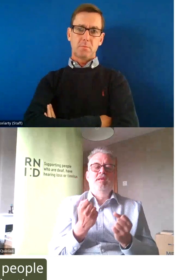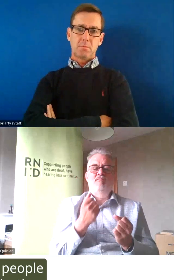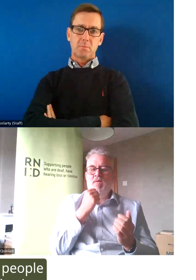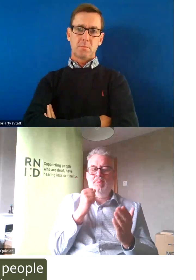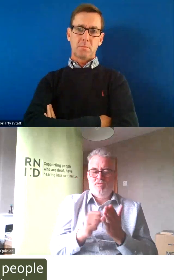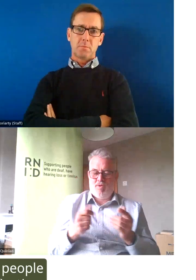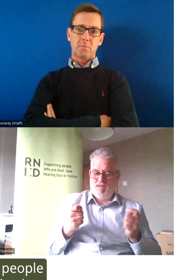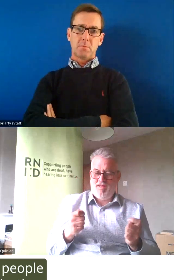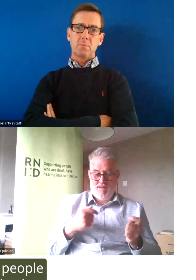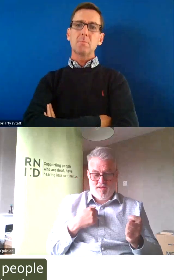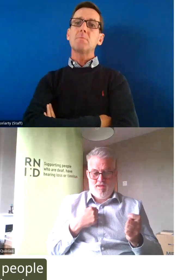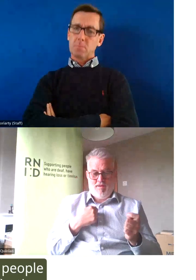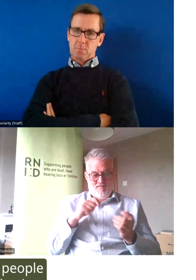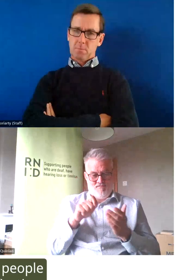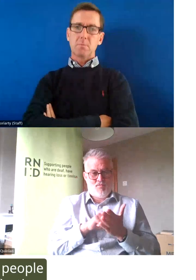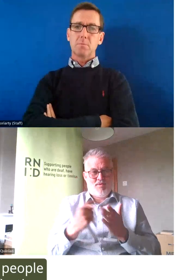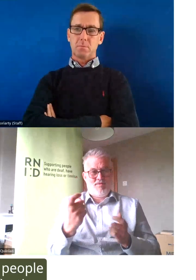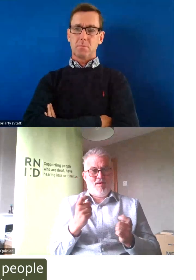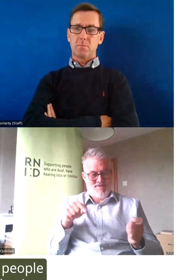Okay.